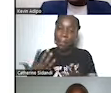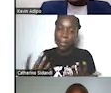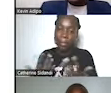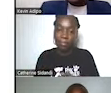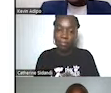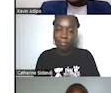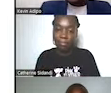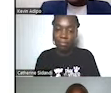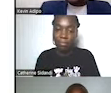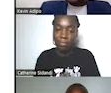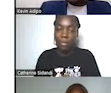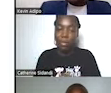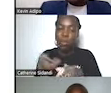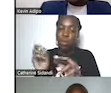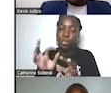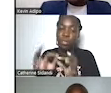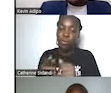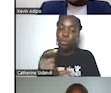question for us?